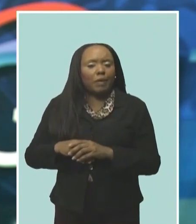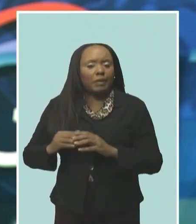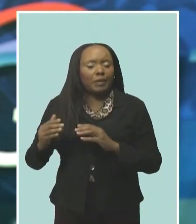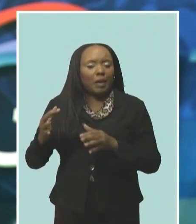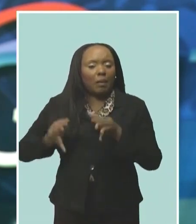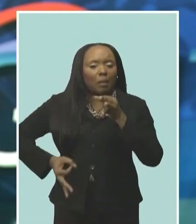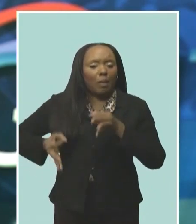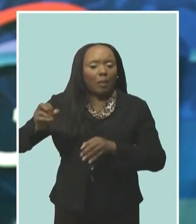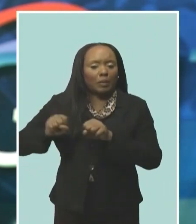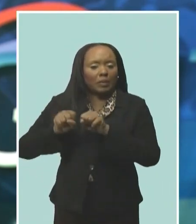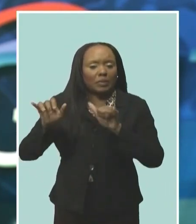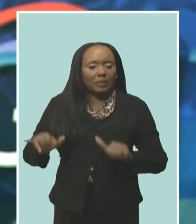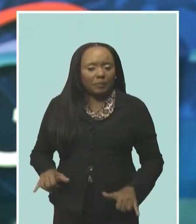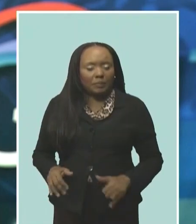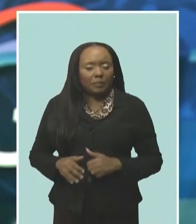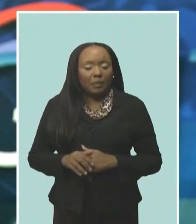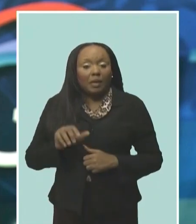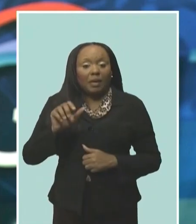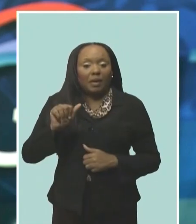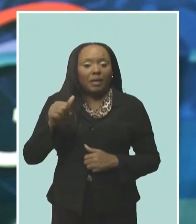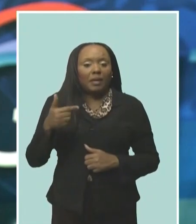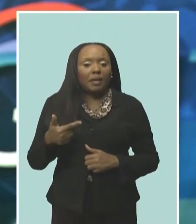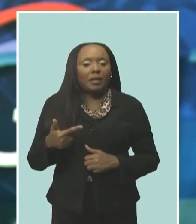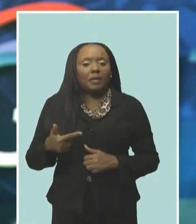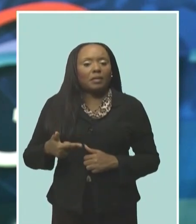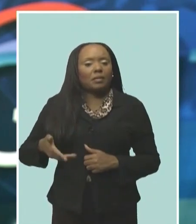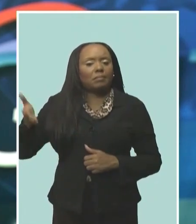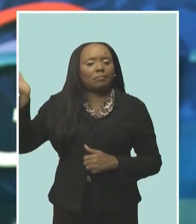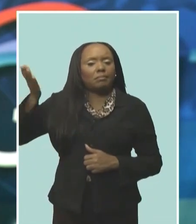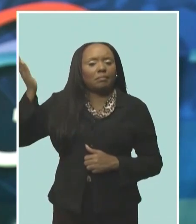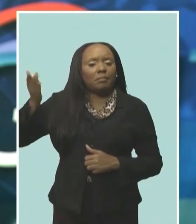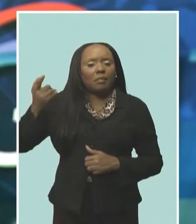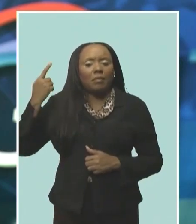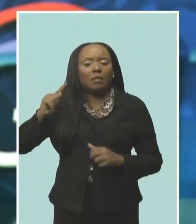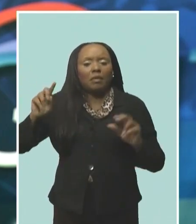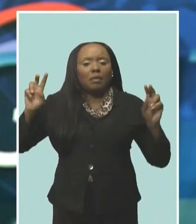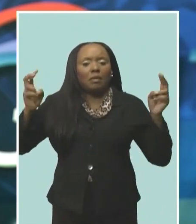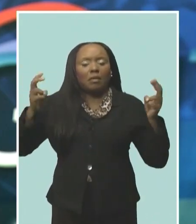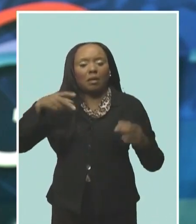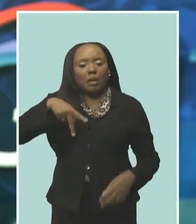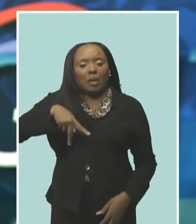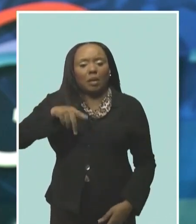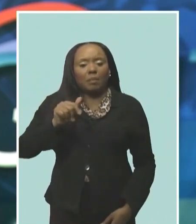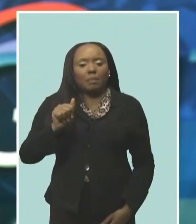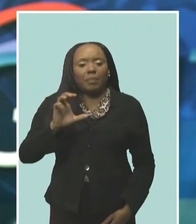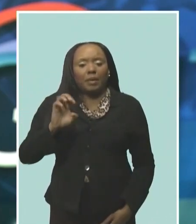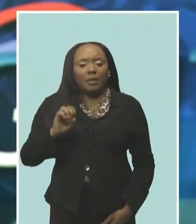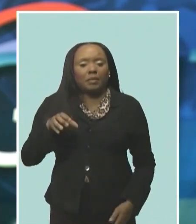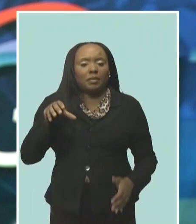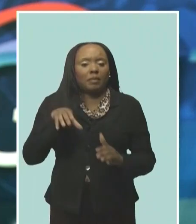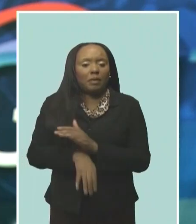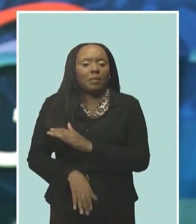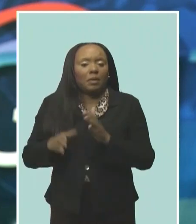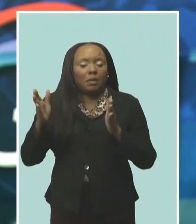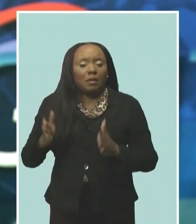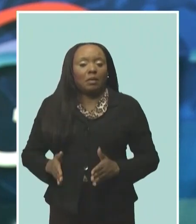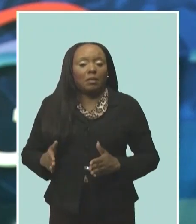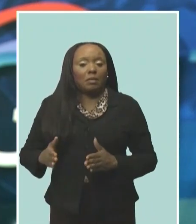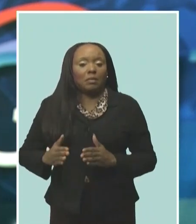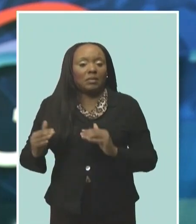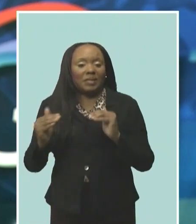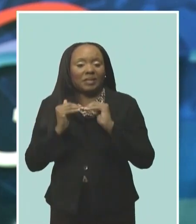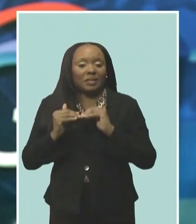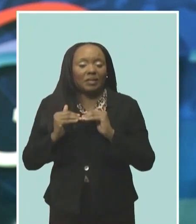Attorney General Dale Marshall at the launch of the PACE Criminal Justice Reform Project. Mr. Marshall says an inefficient